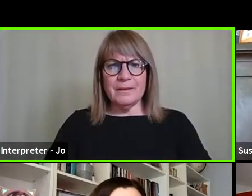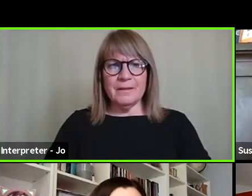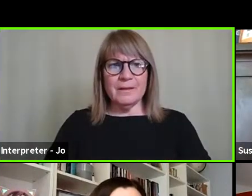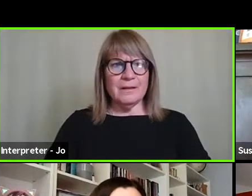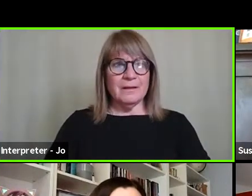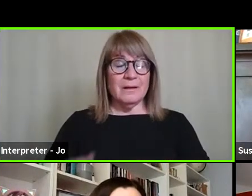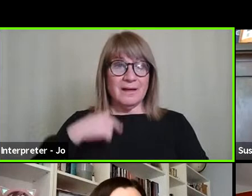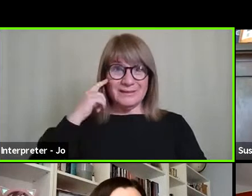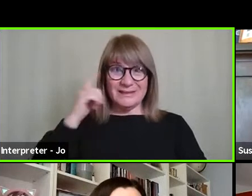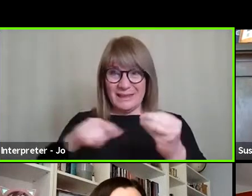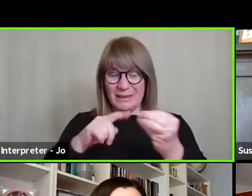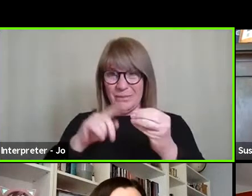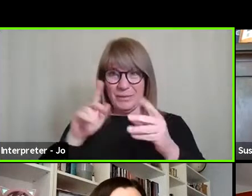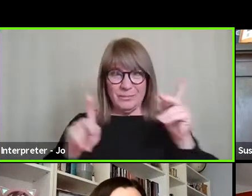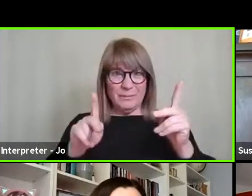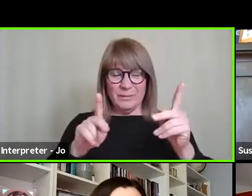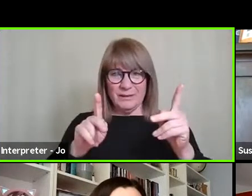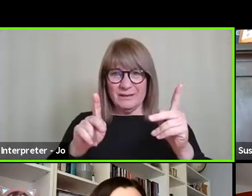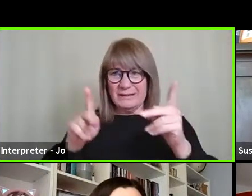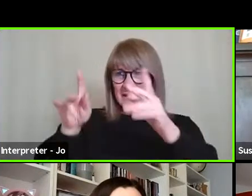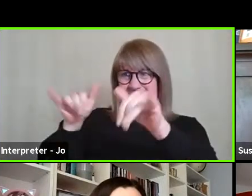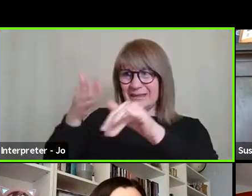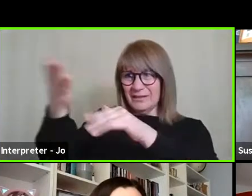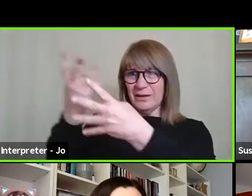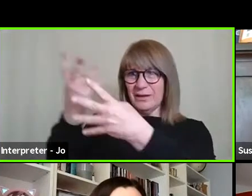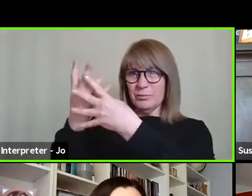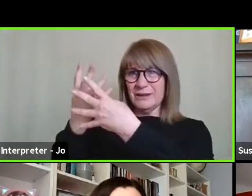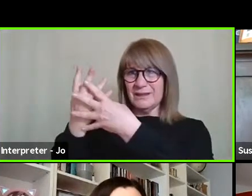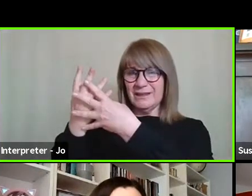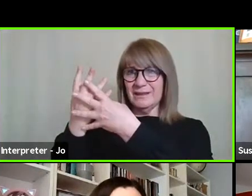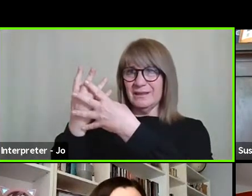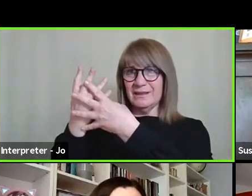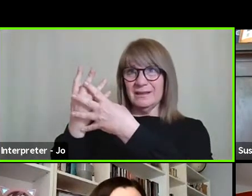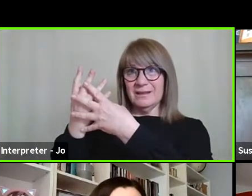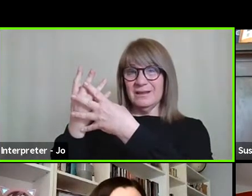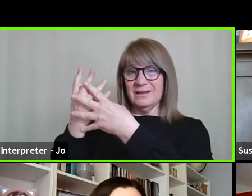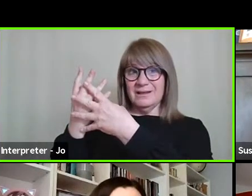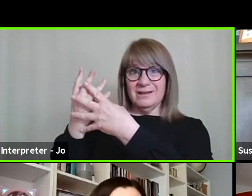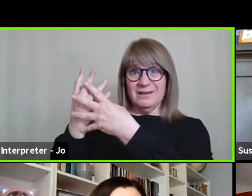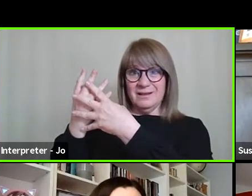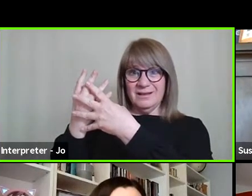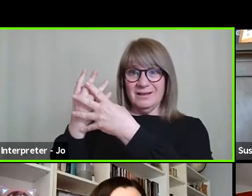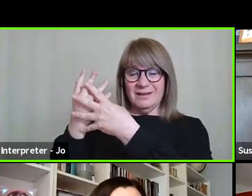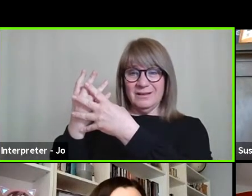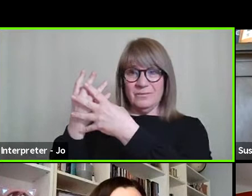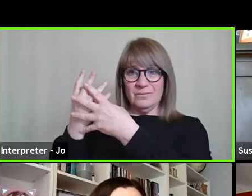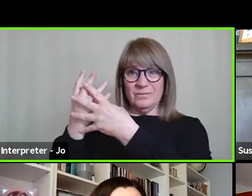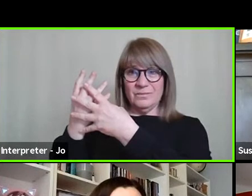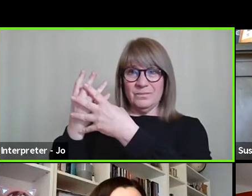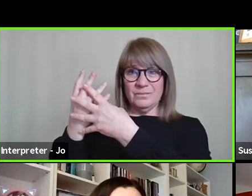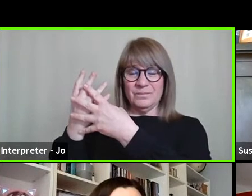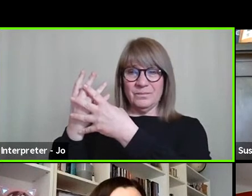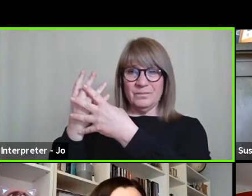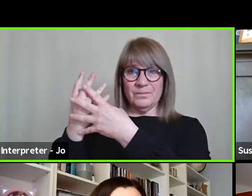about people who are still inside how are they going to be in a position where they could get